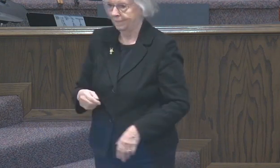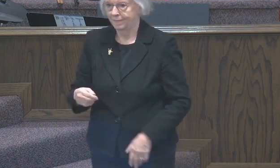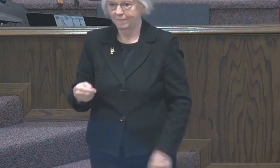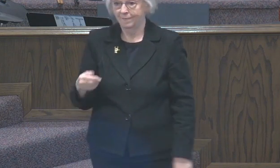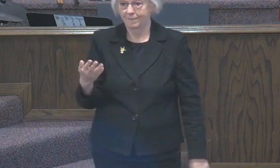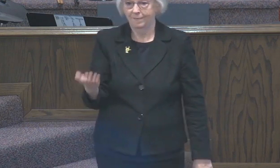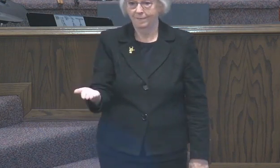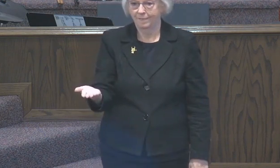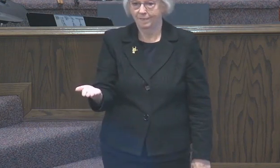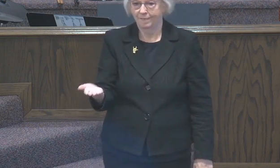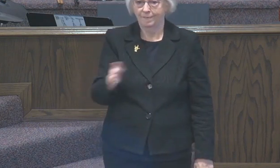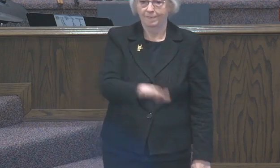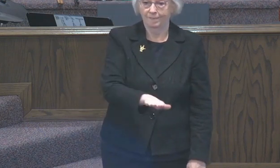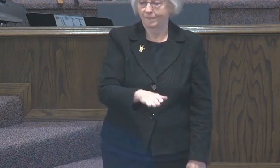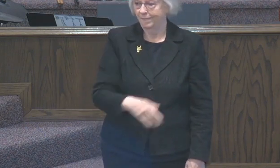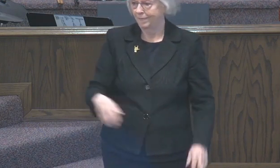Does anyone believe me?